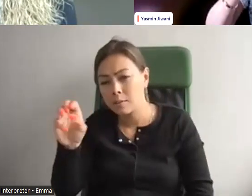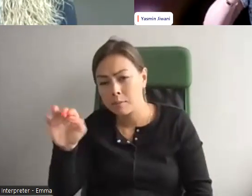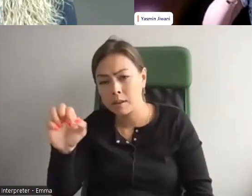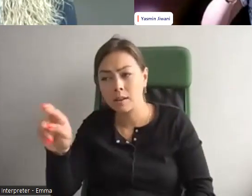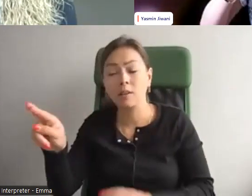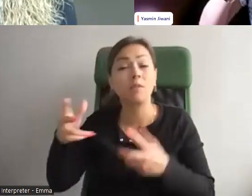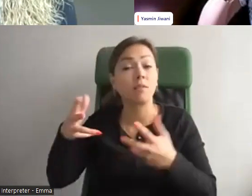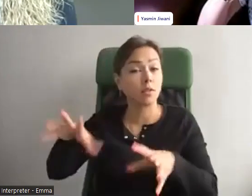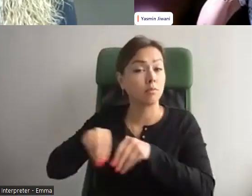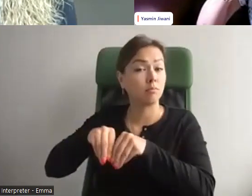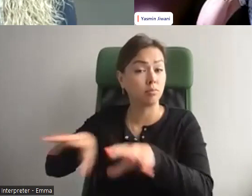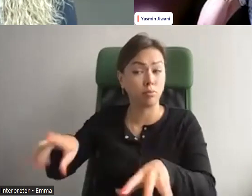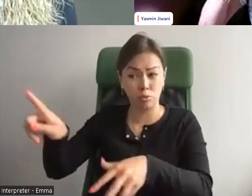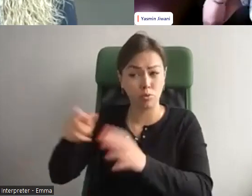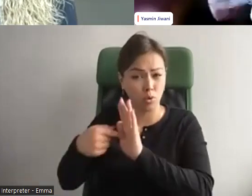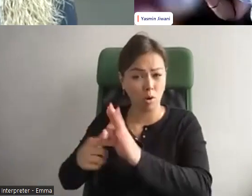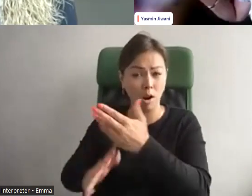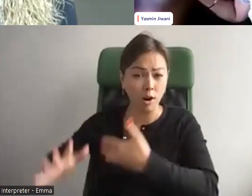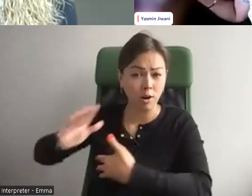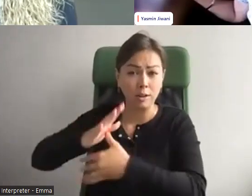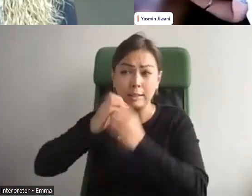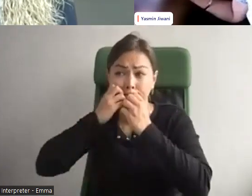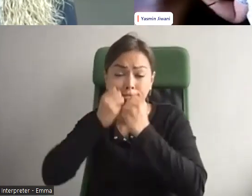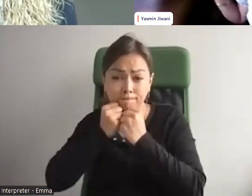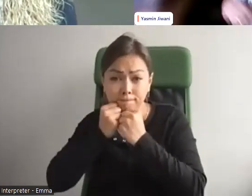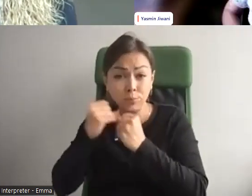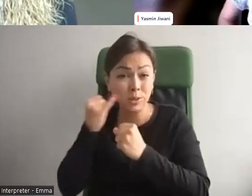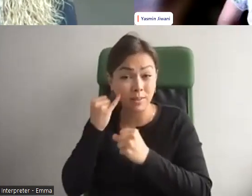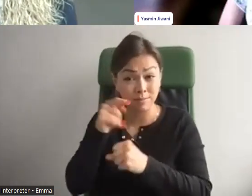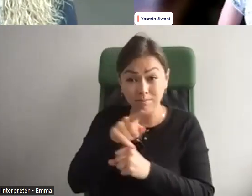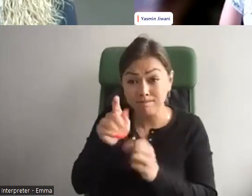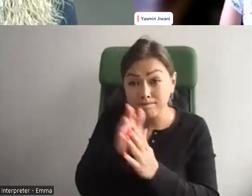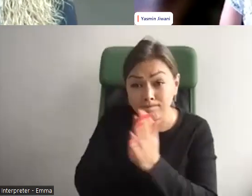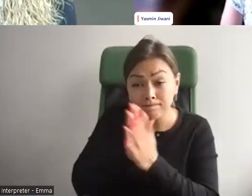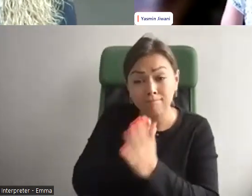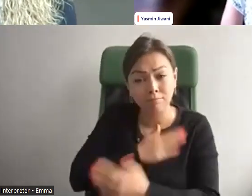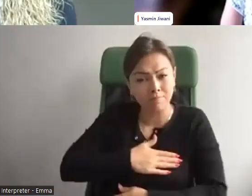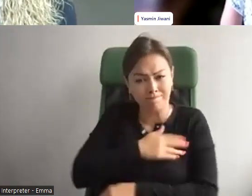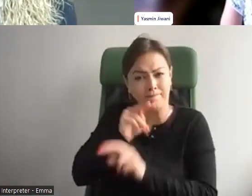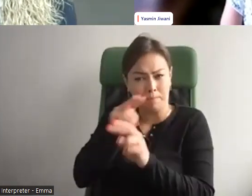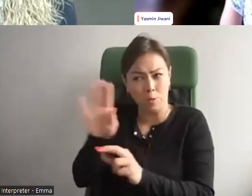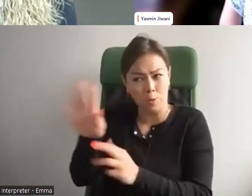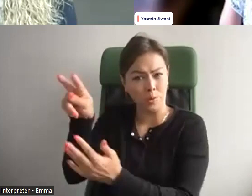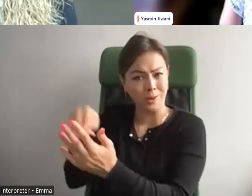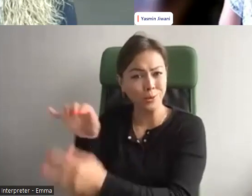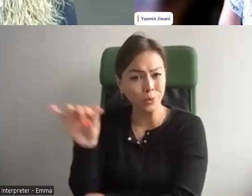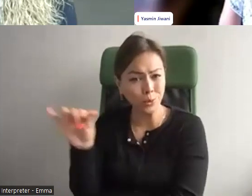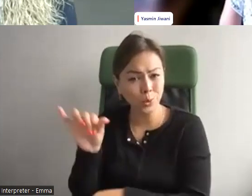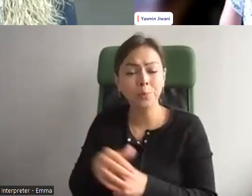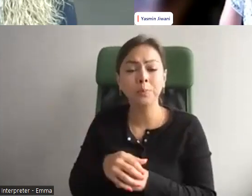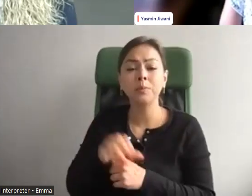of worthiness, which I think you spoke to very well. So if folks are interested, please refer to that reading as well. Shari, I want to give